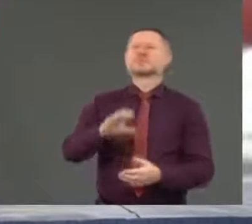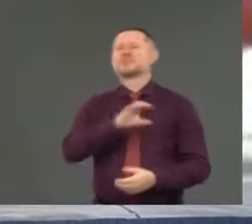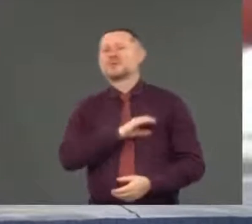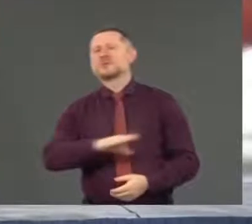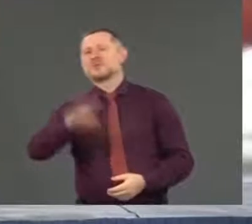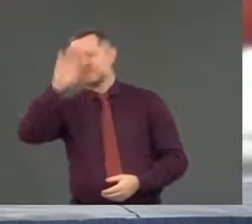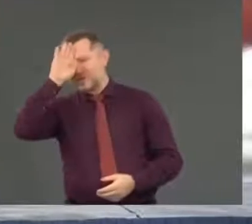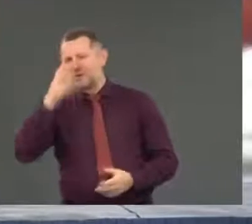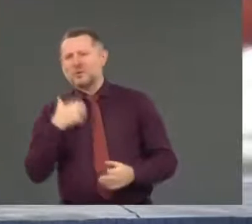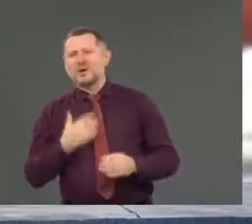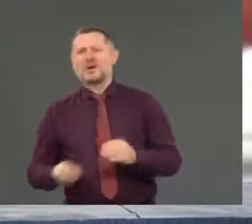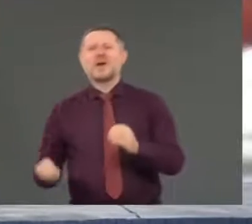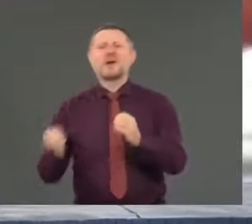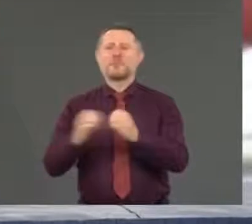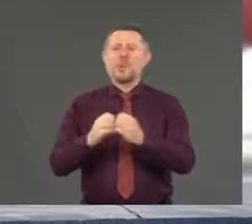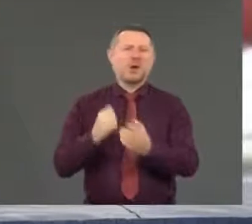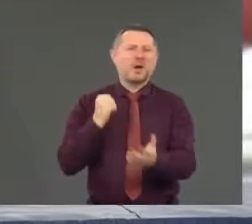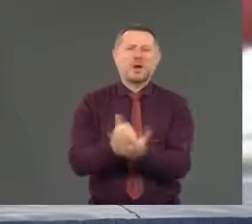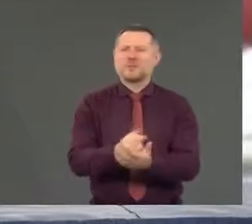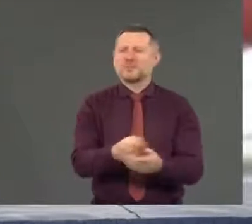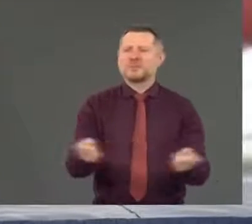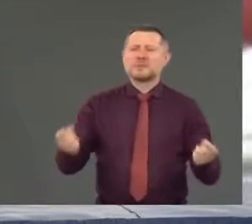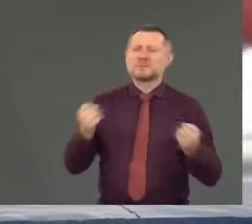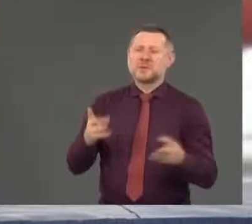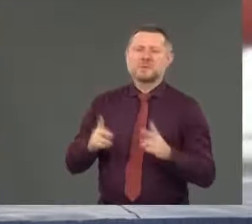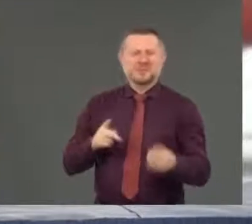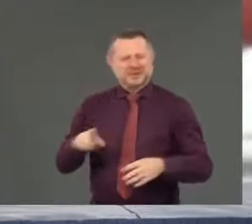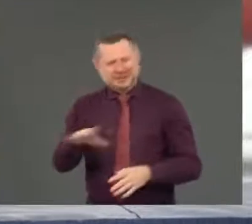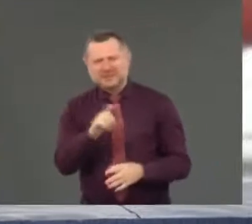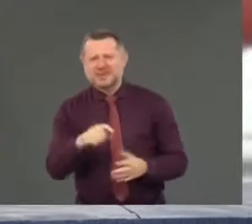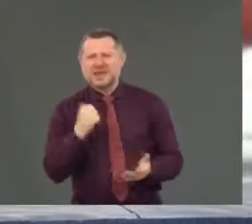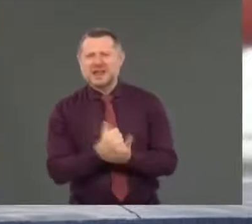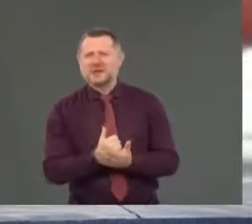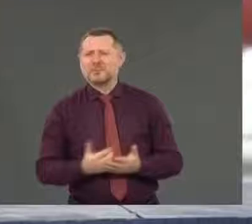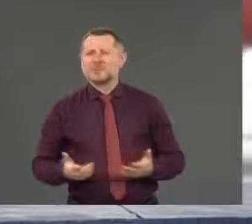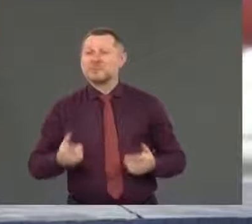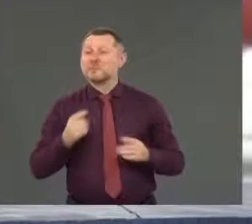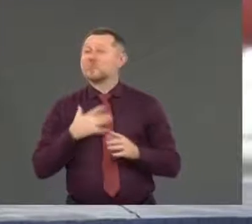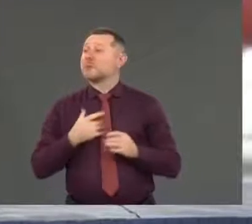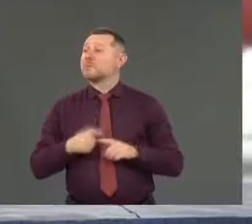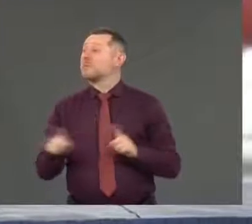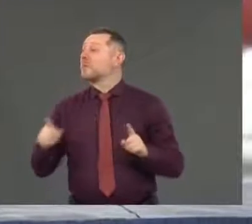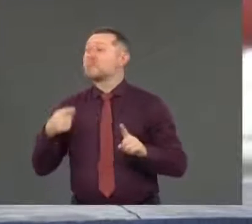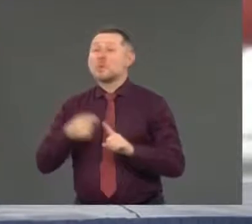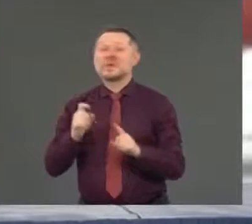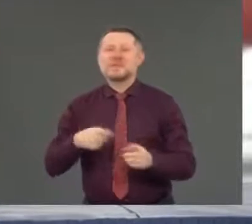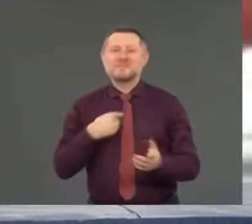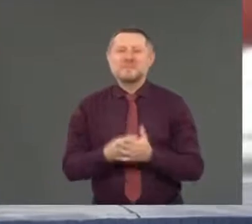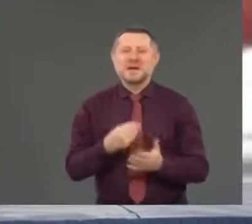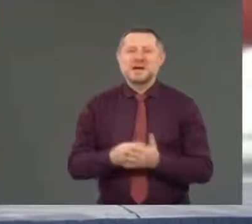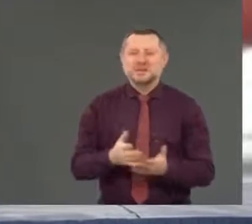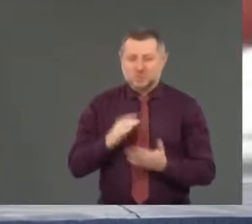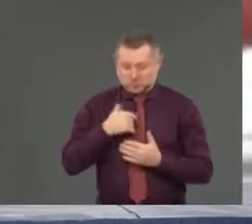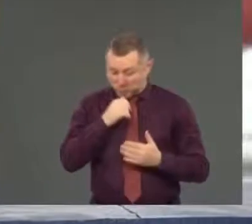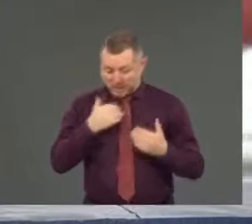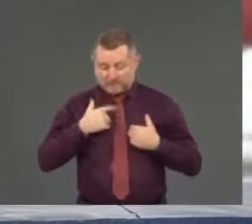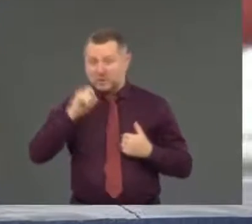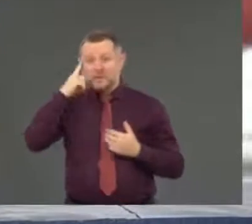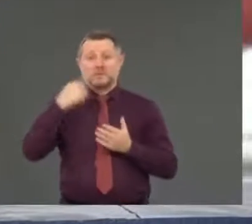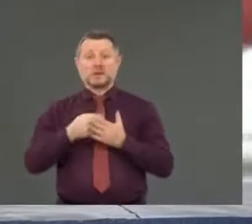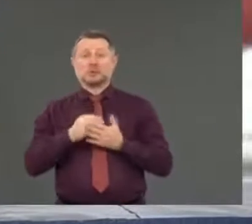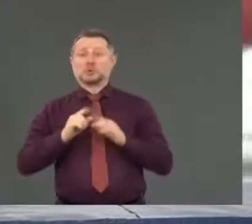work that you could do now, people who need help. But it all takes money, and we don't have it. And the trade-off